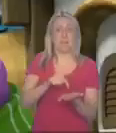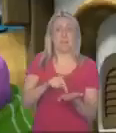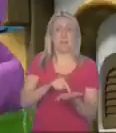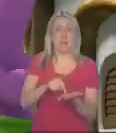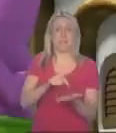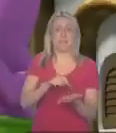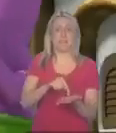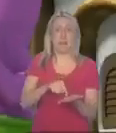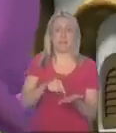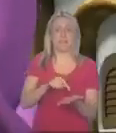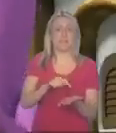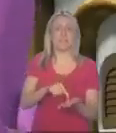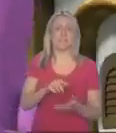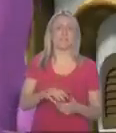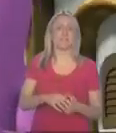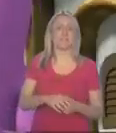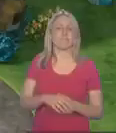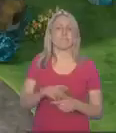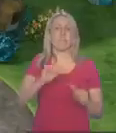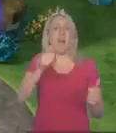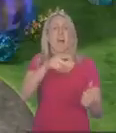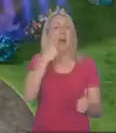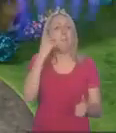Button. Oh, yes, that could be better.